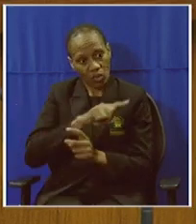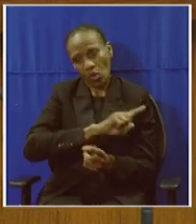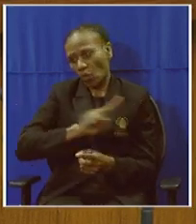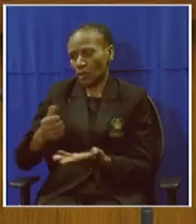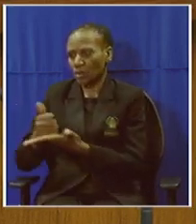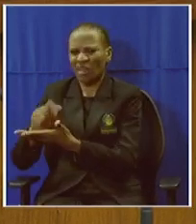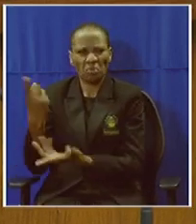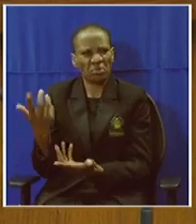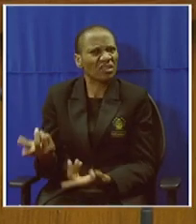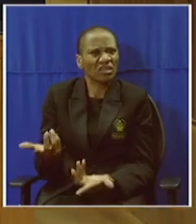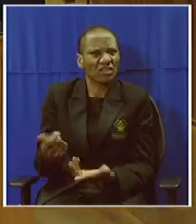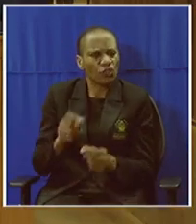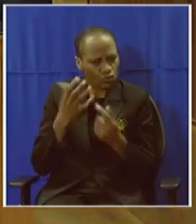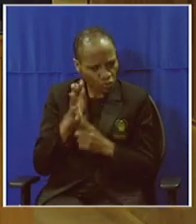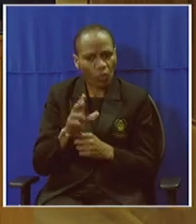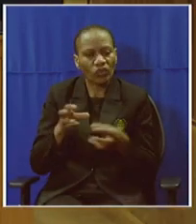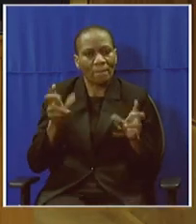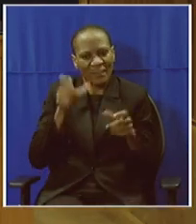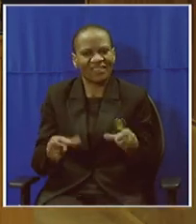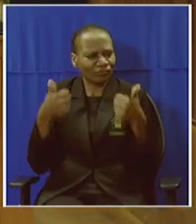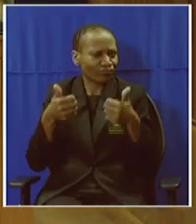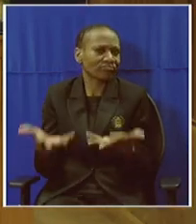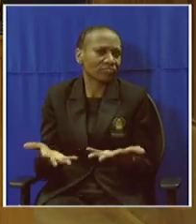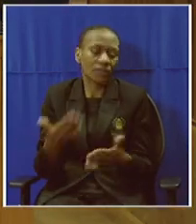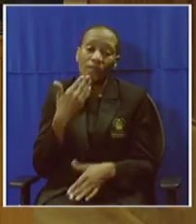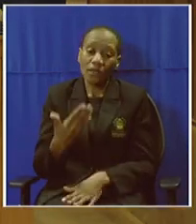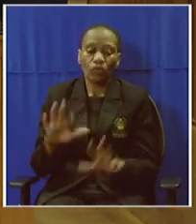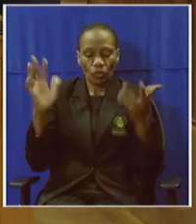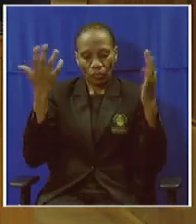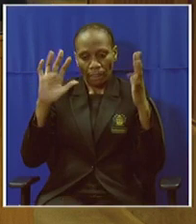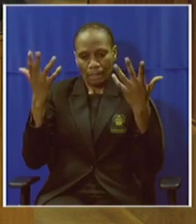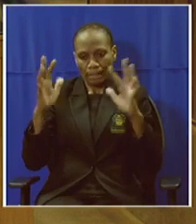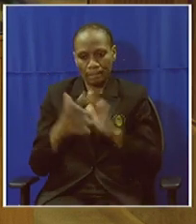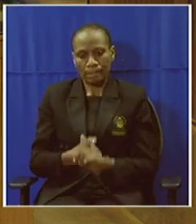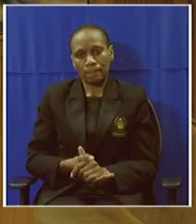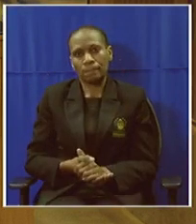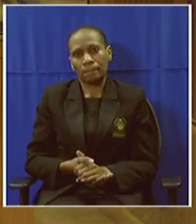you. Thank you very much, Honorable Minister.